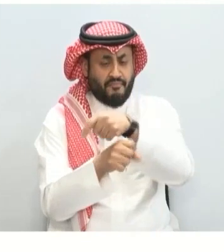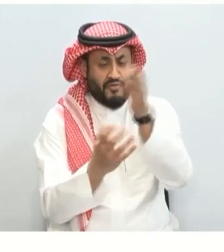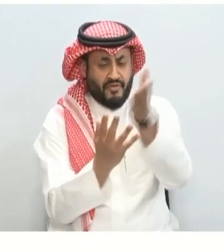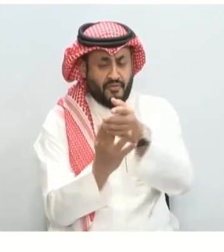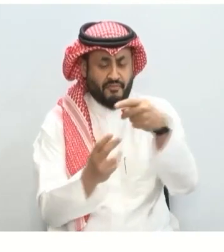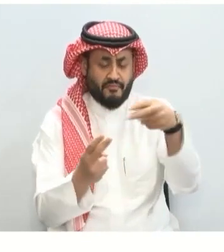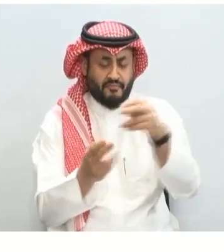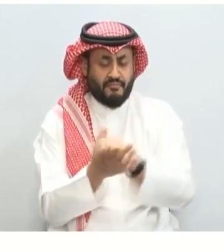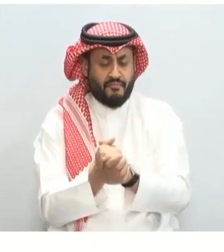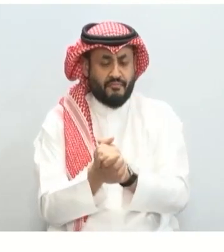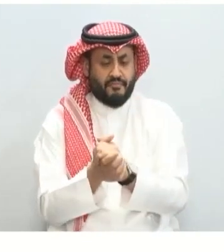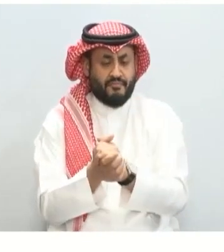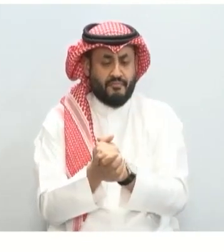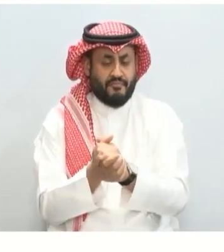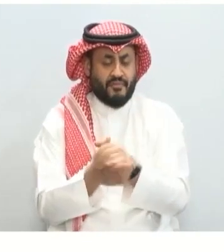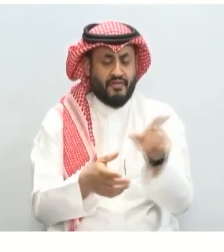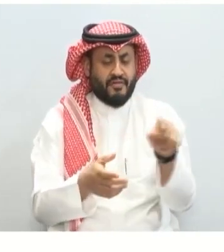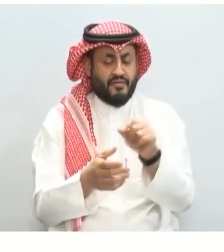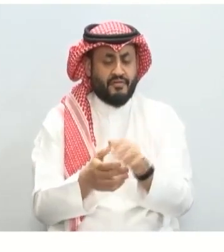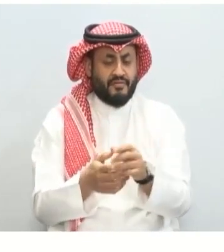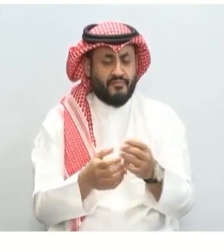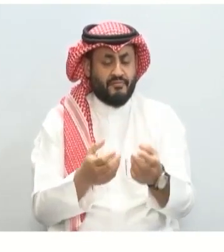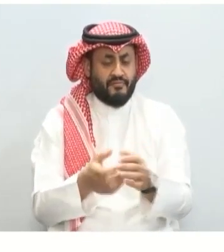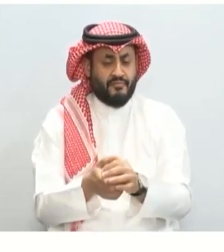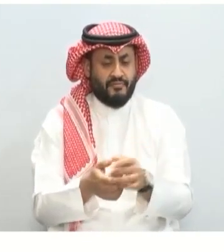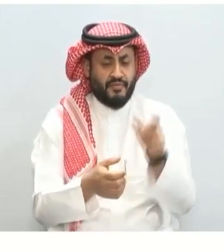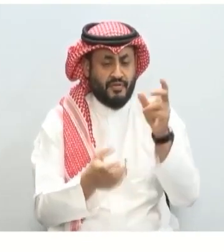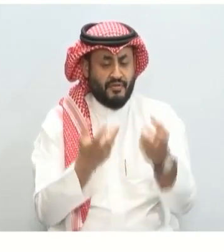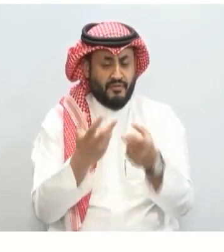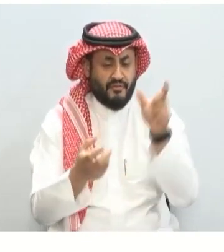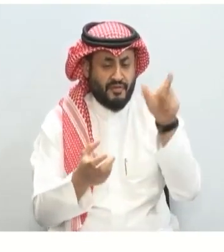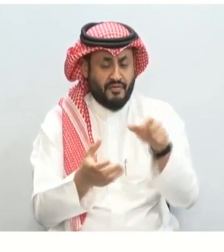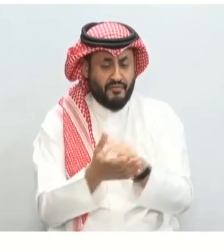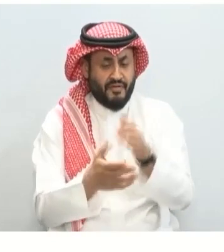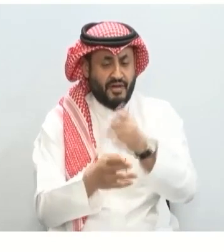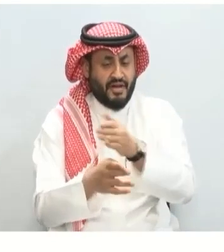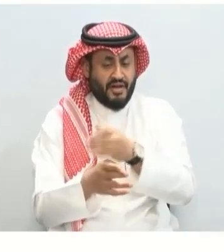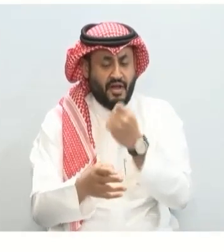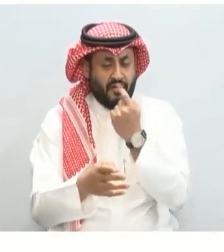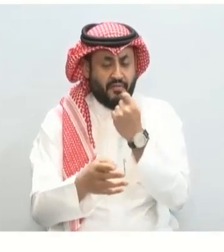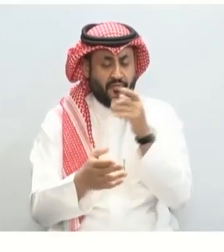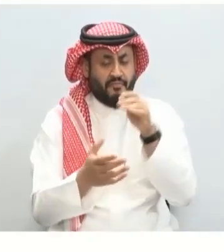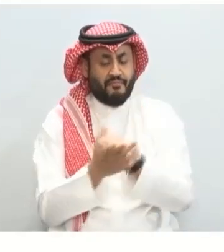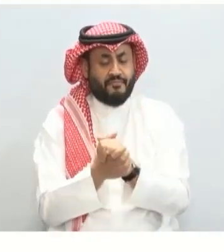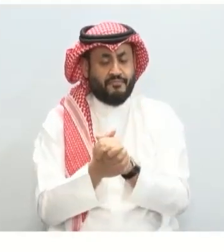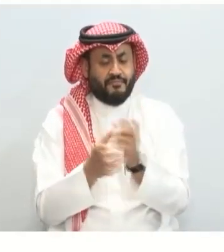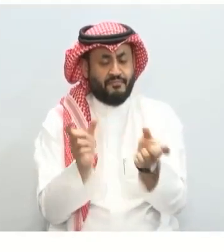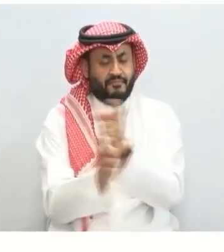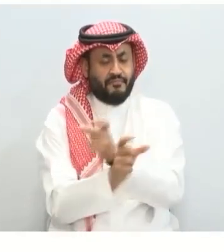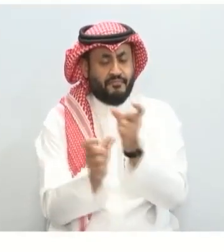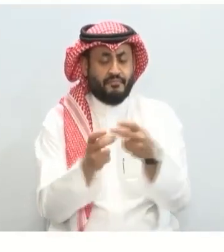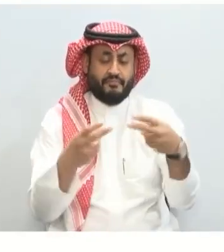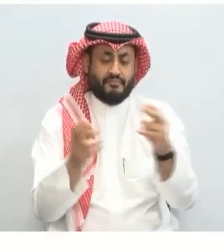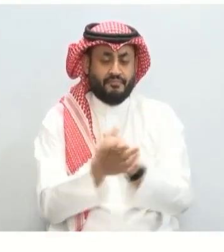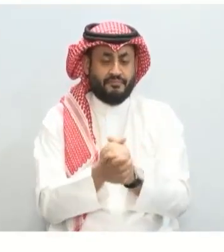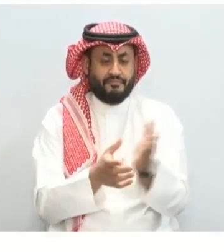chef cut up the steak. Or you can say, the chef cut the steak. Also, we took